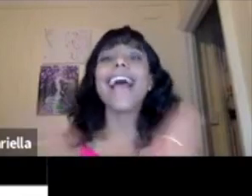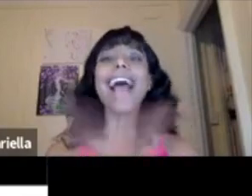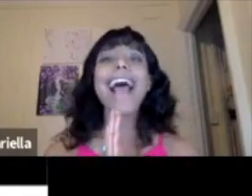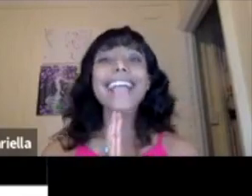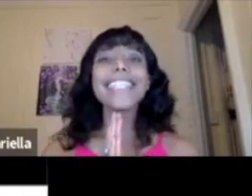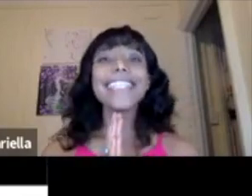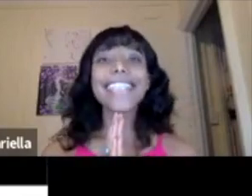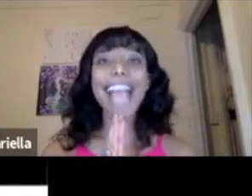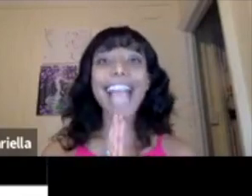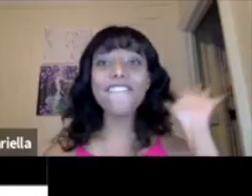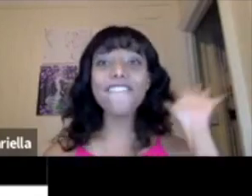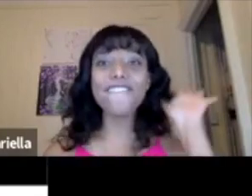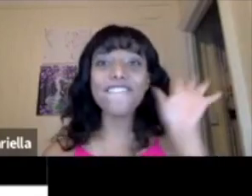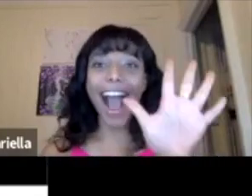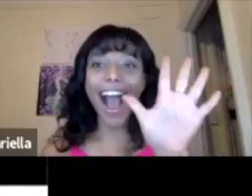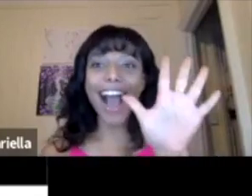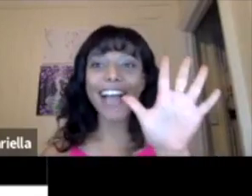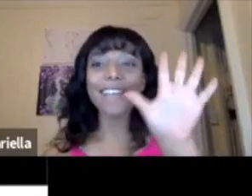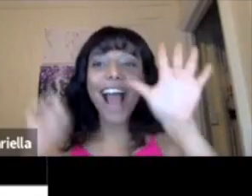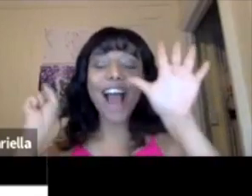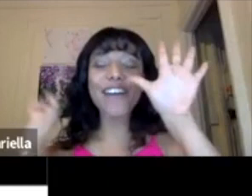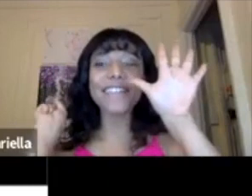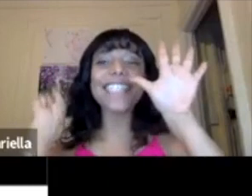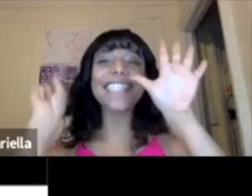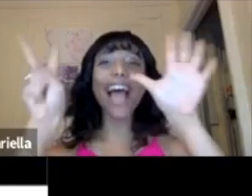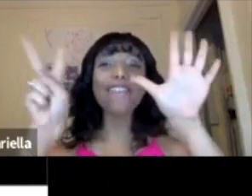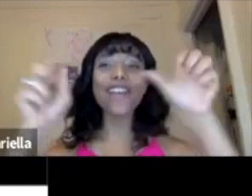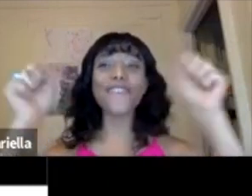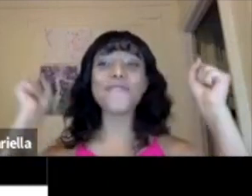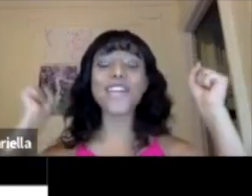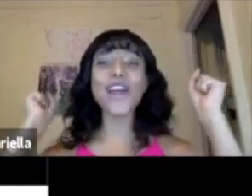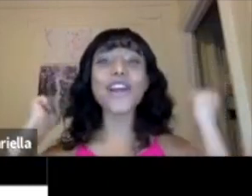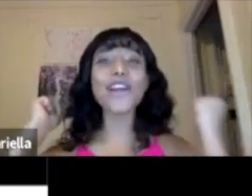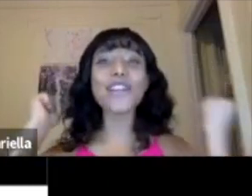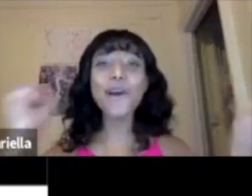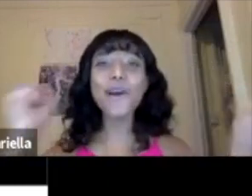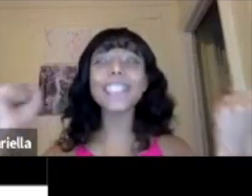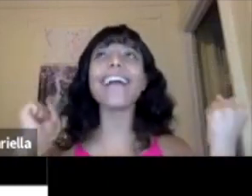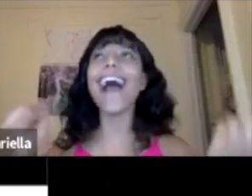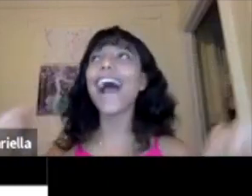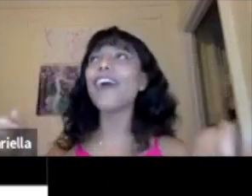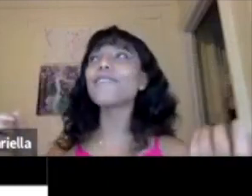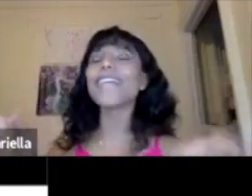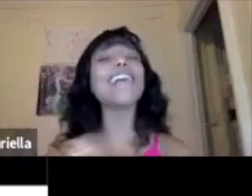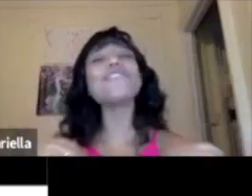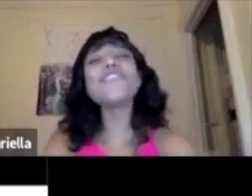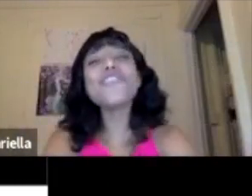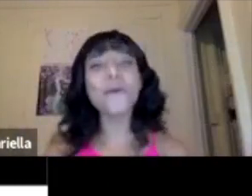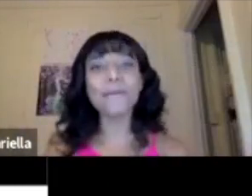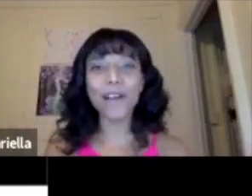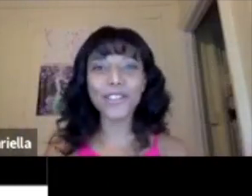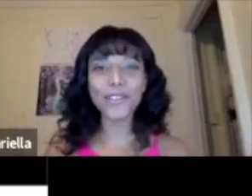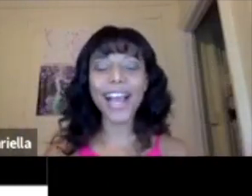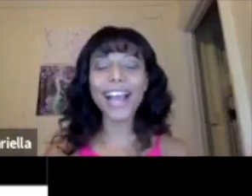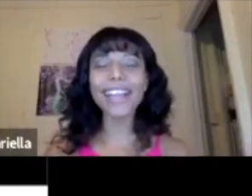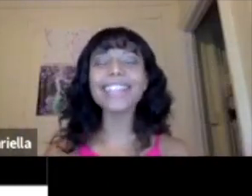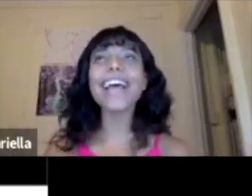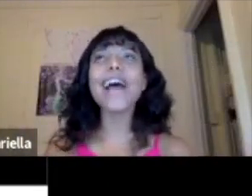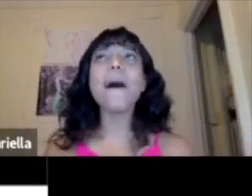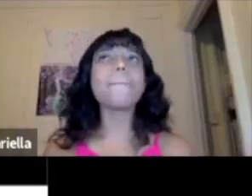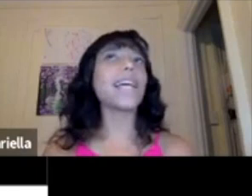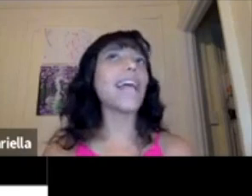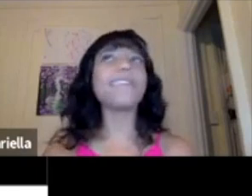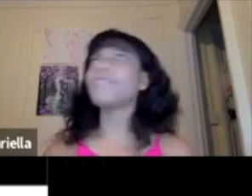is day 5 out of 7. We are closing out. I don't know about you